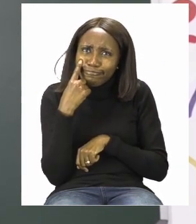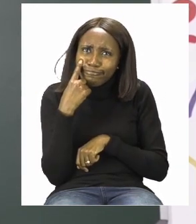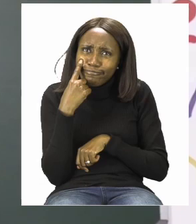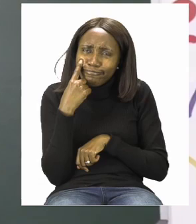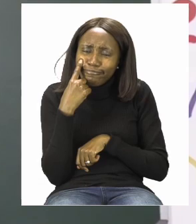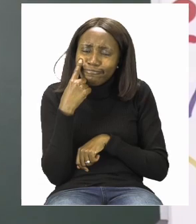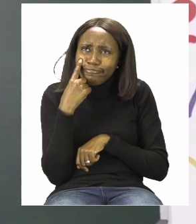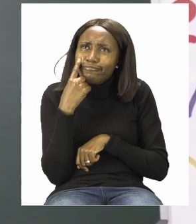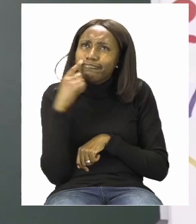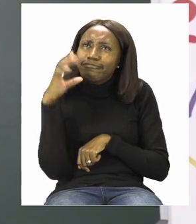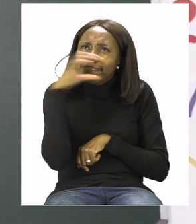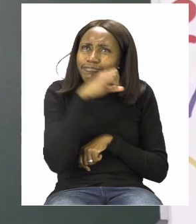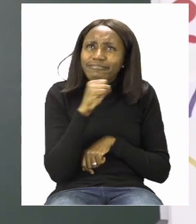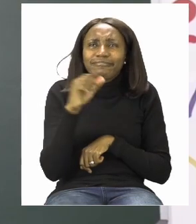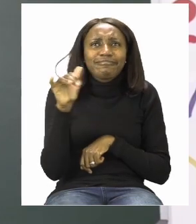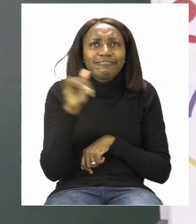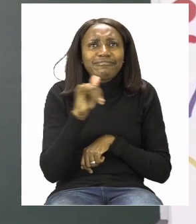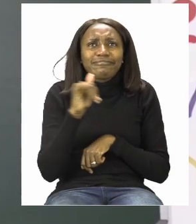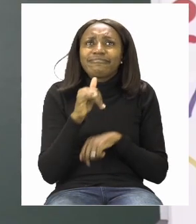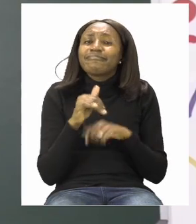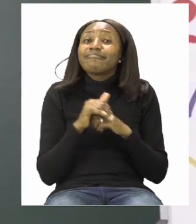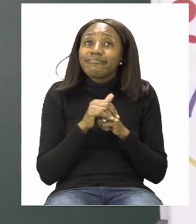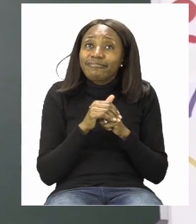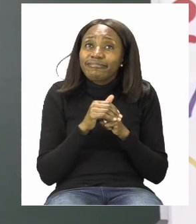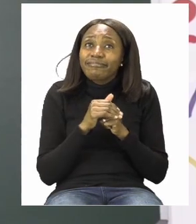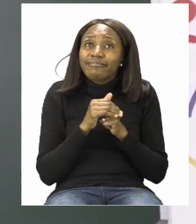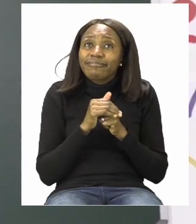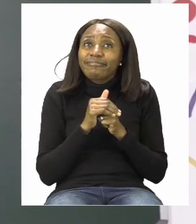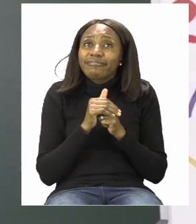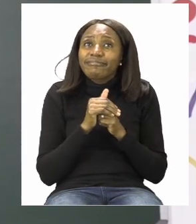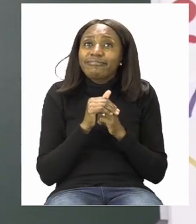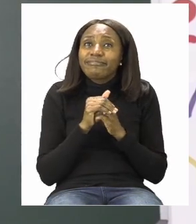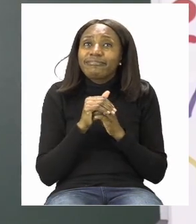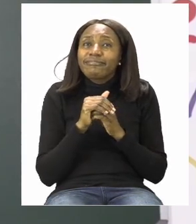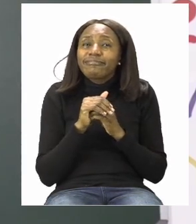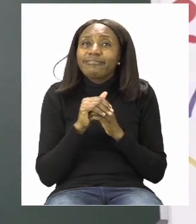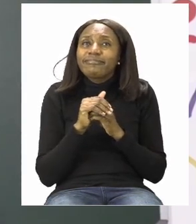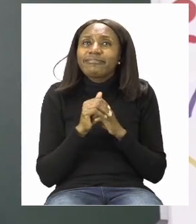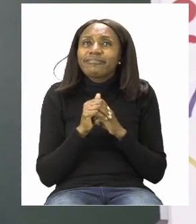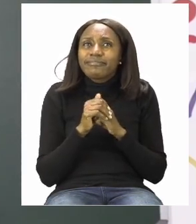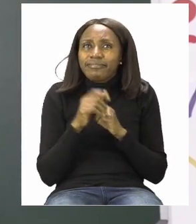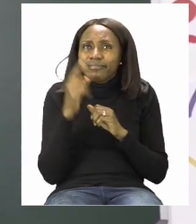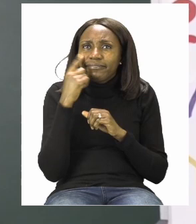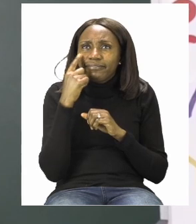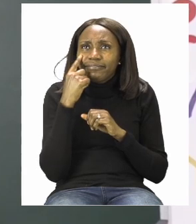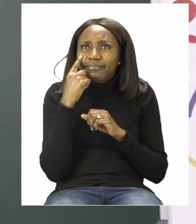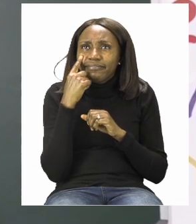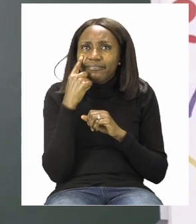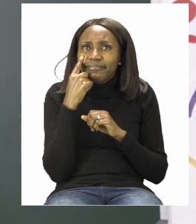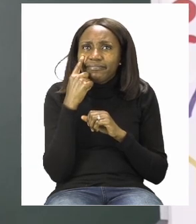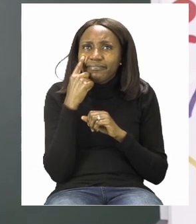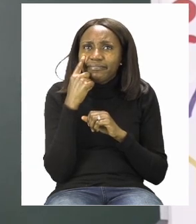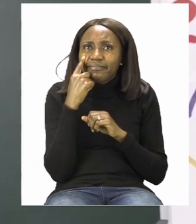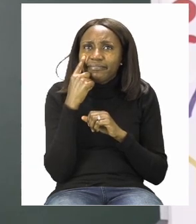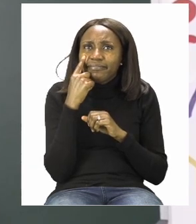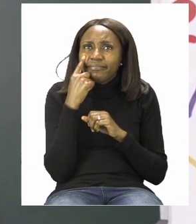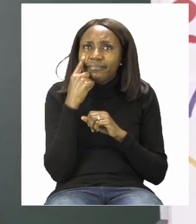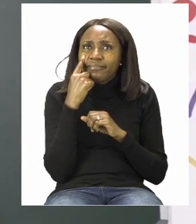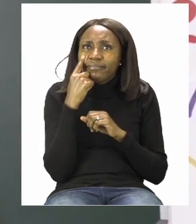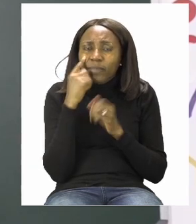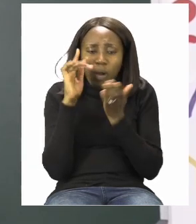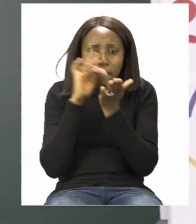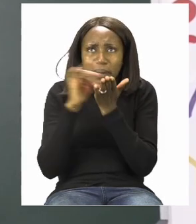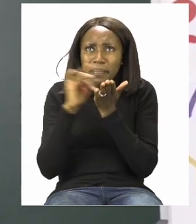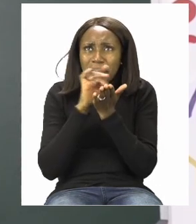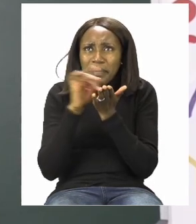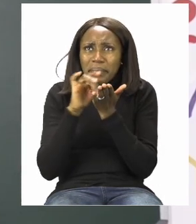missing. Now it looks like the first picture, when you look at it carefully, that the